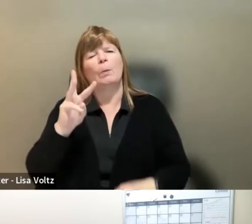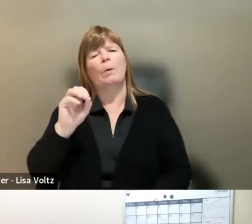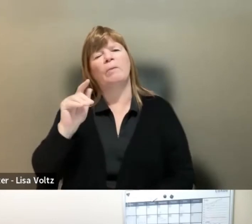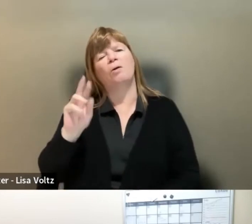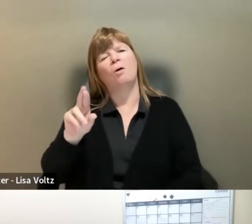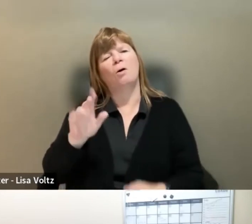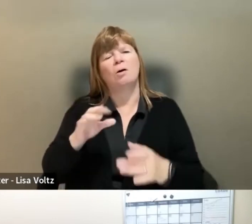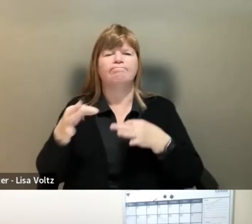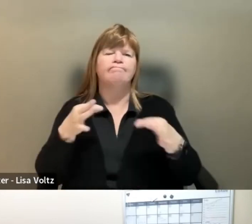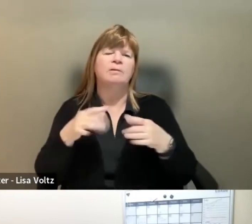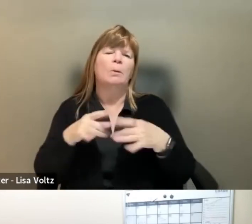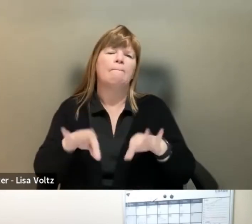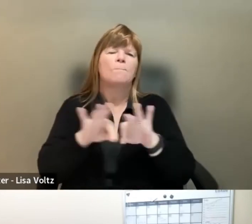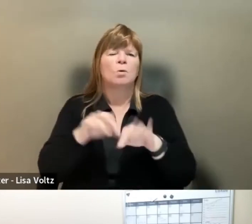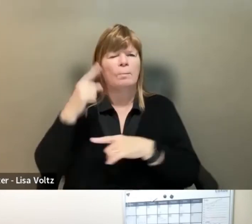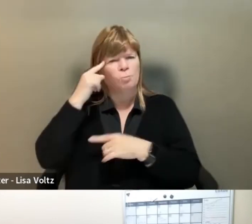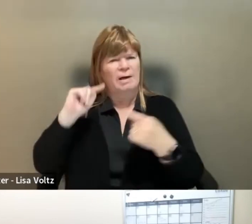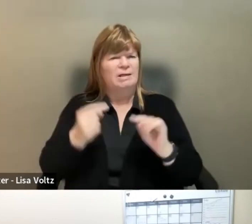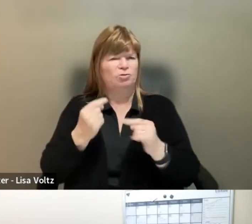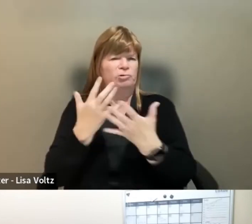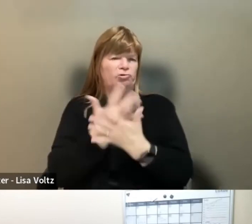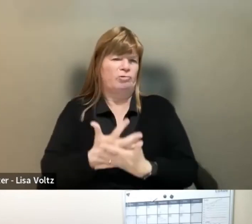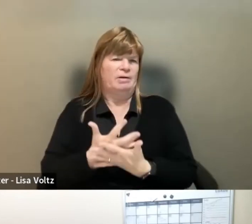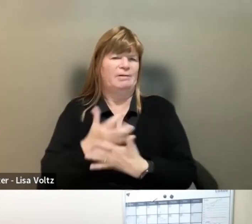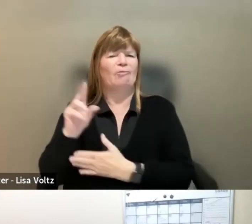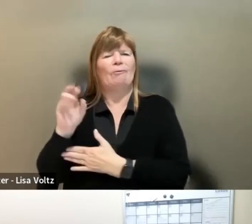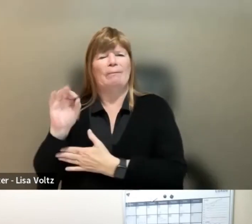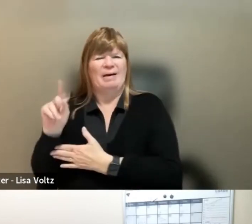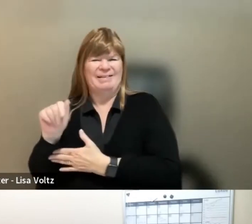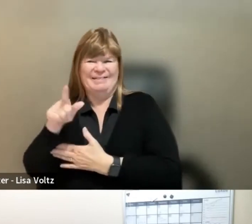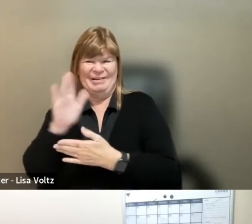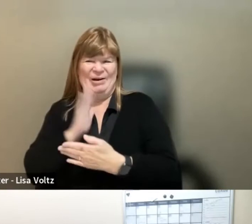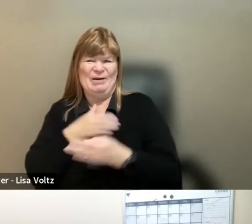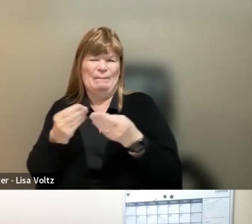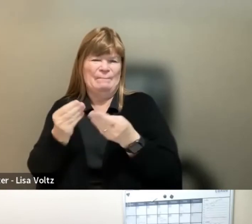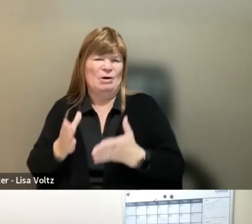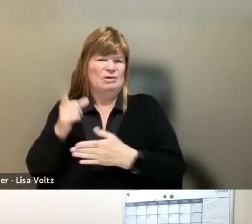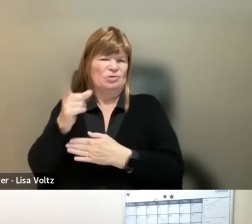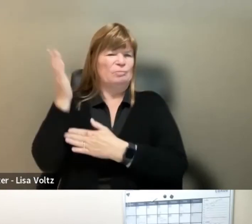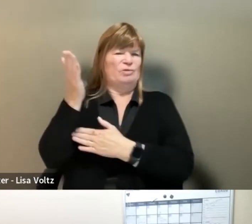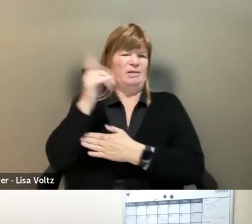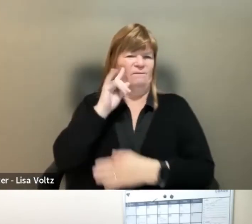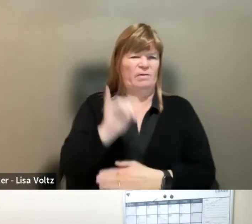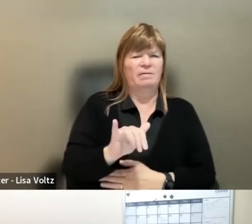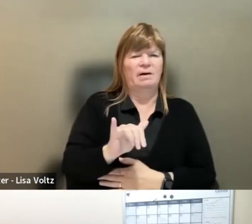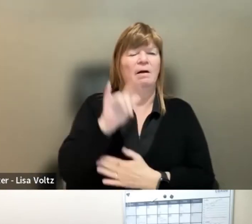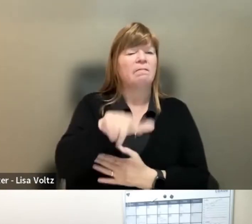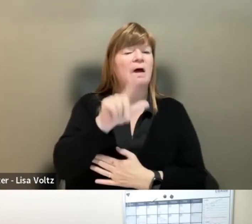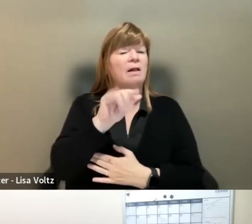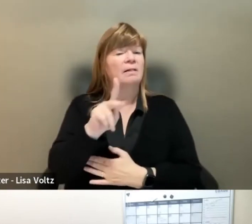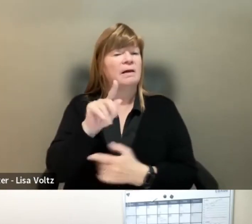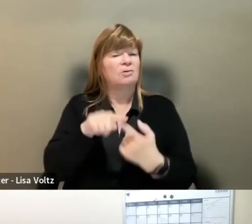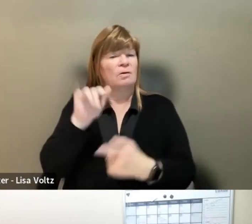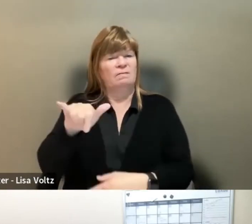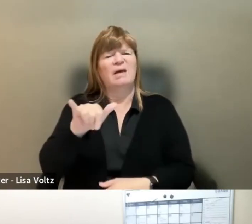importance of brain injury screenings, on which Rebecca, our moderator, presented for. And the link to that